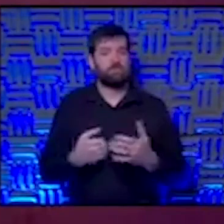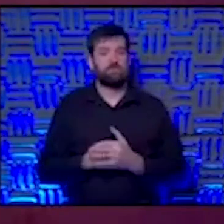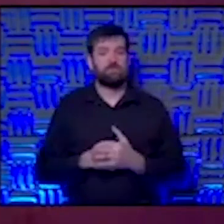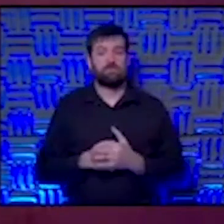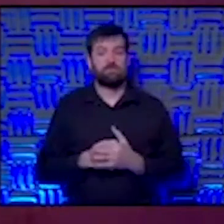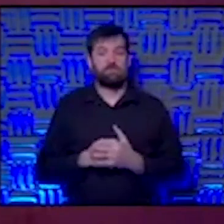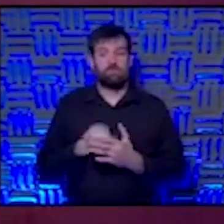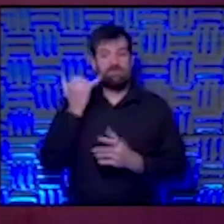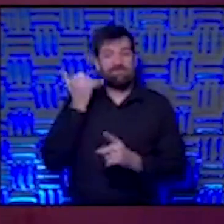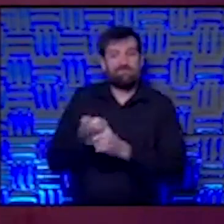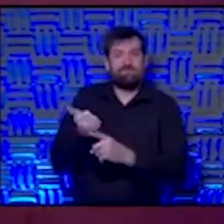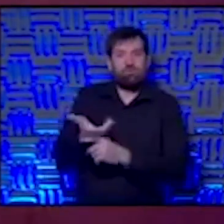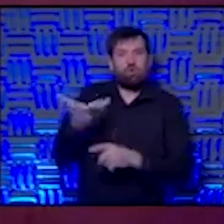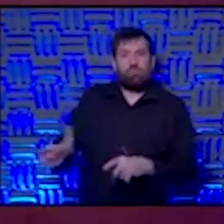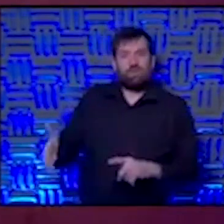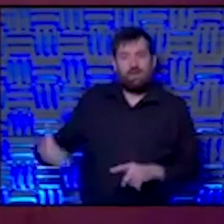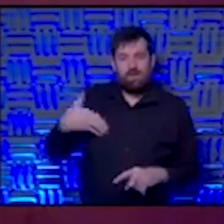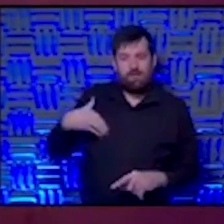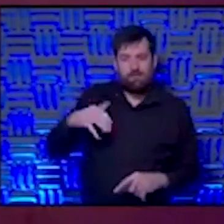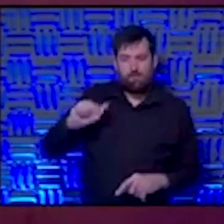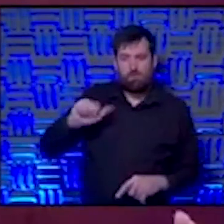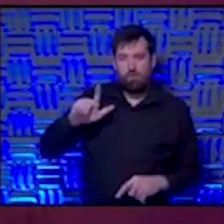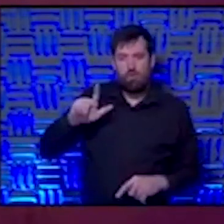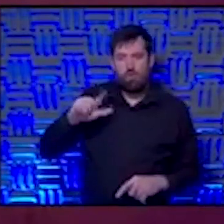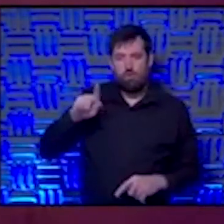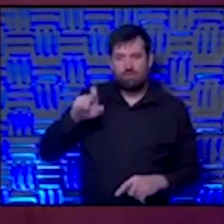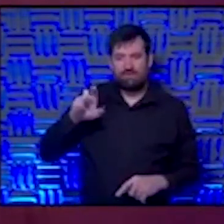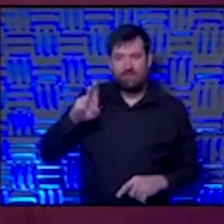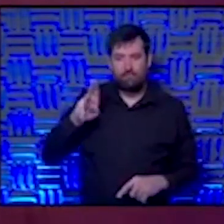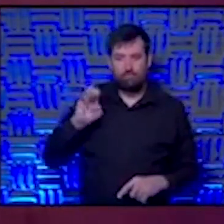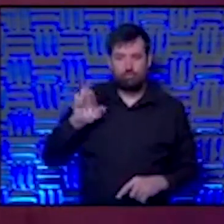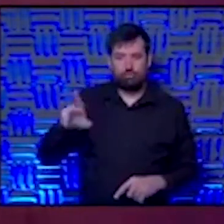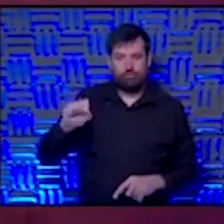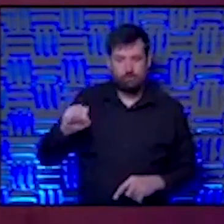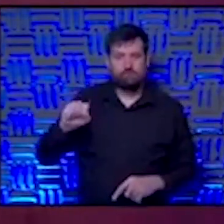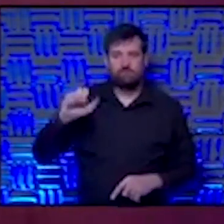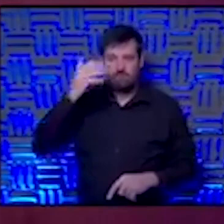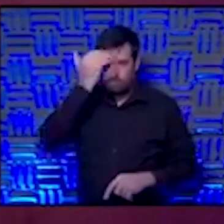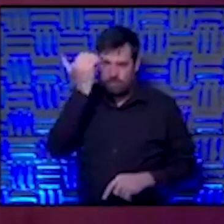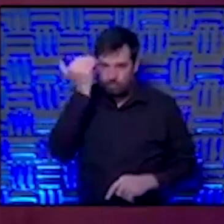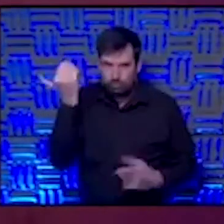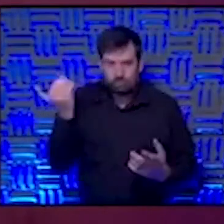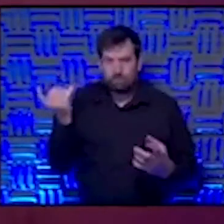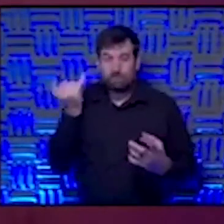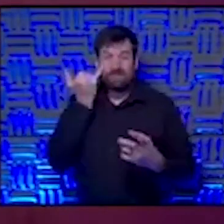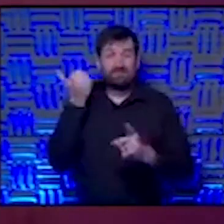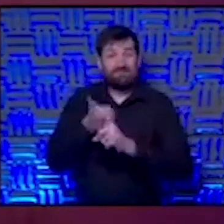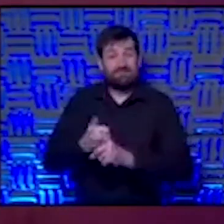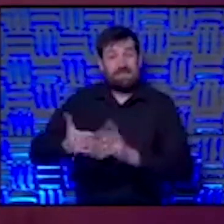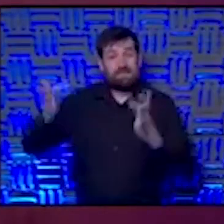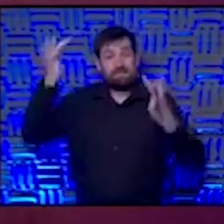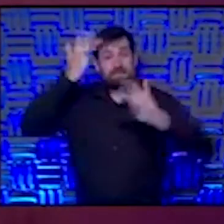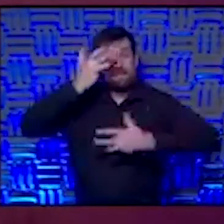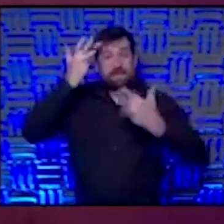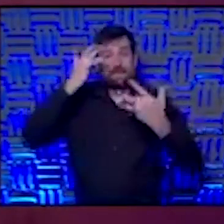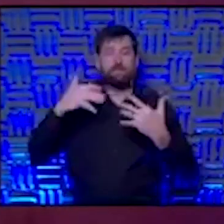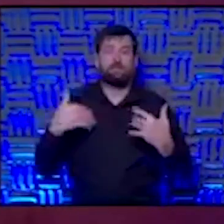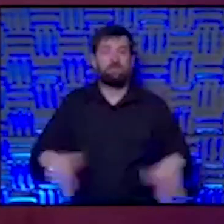somebody who has underlying Alzheimer's or any kind of dementia, anytime that they get sick, they have the risk